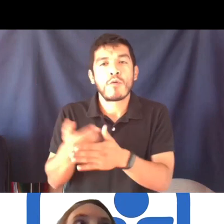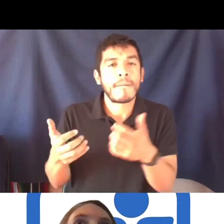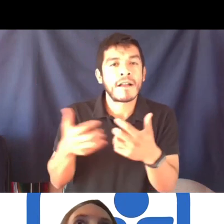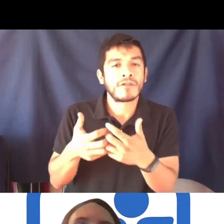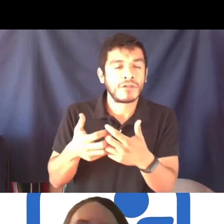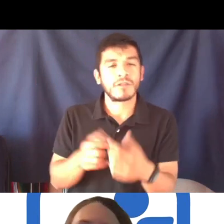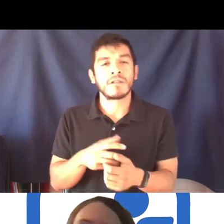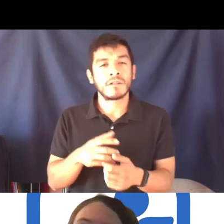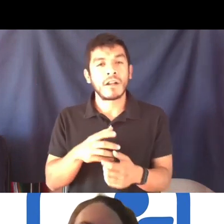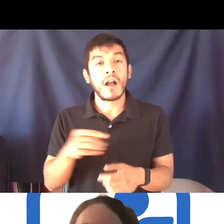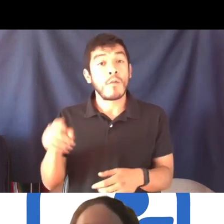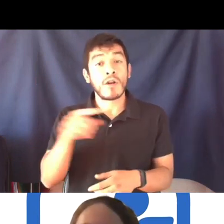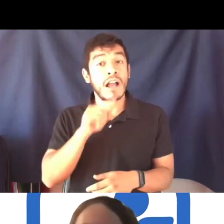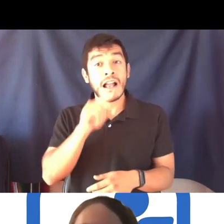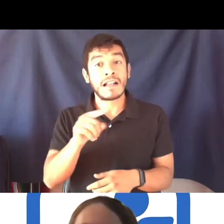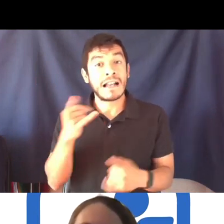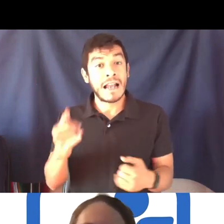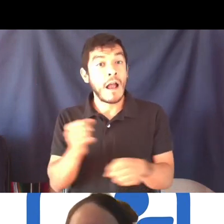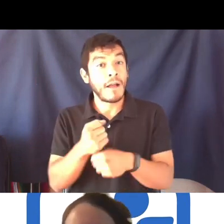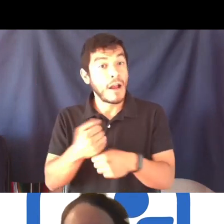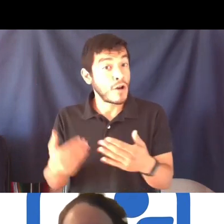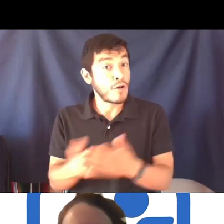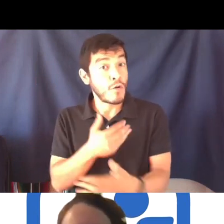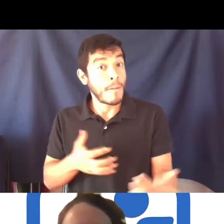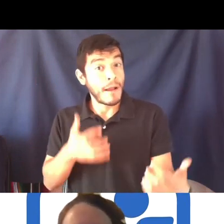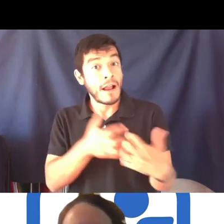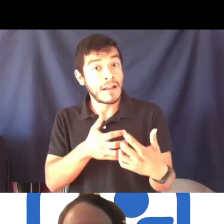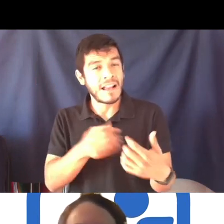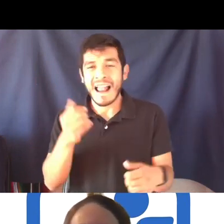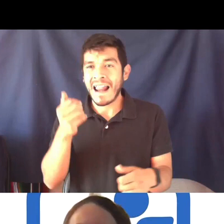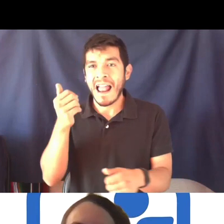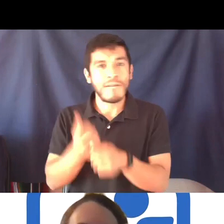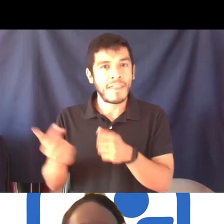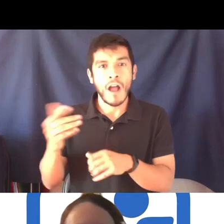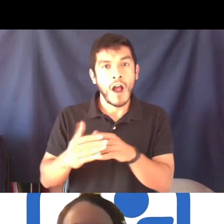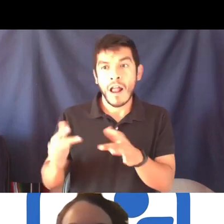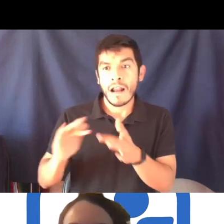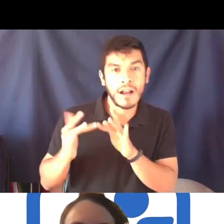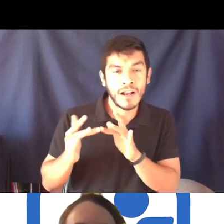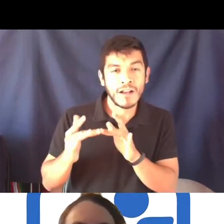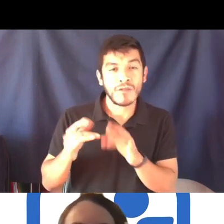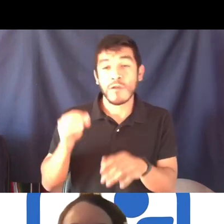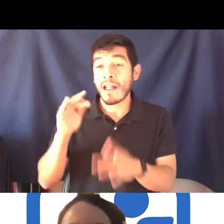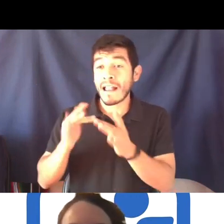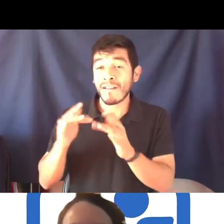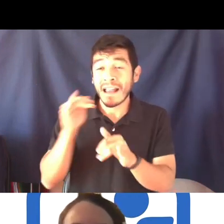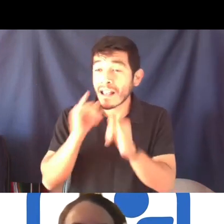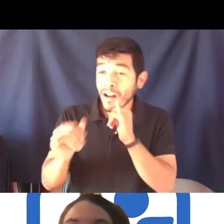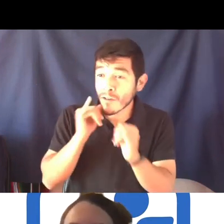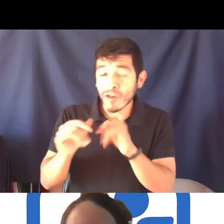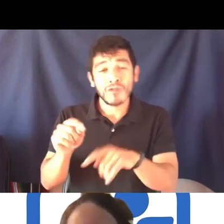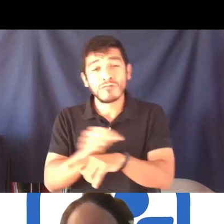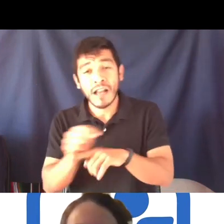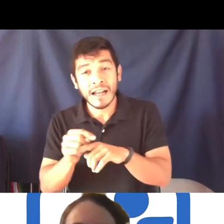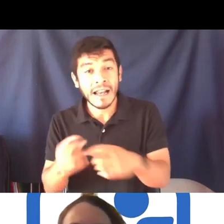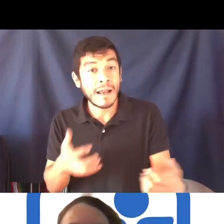actually are making new matches, and everything is virtual. So virtual interviews, training, match meetings,